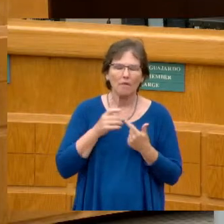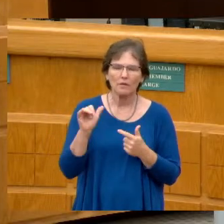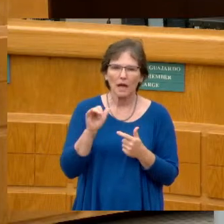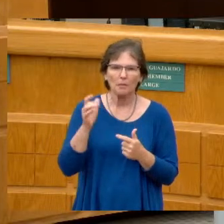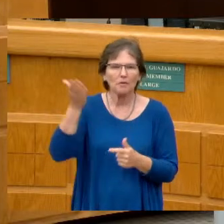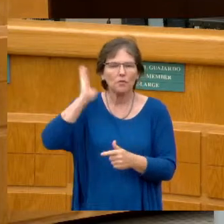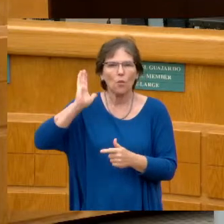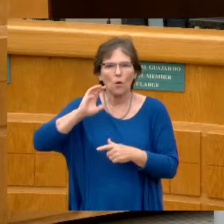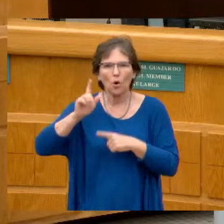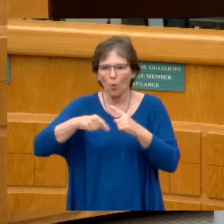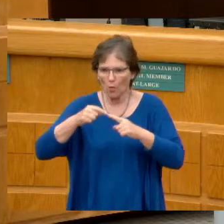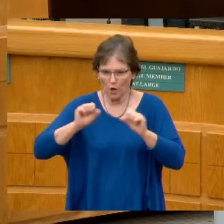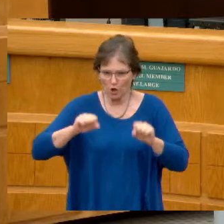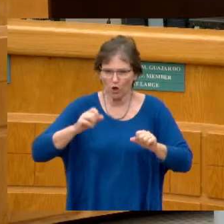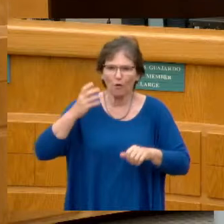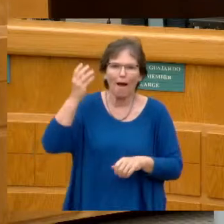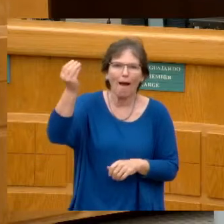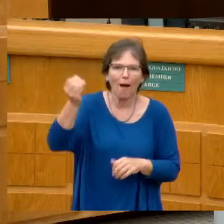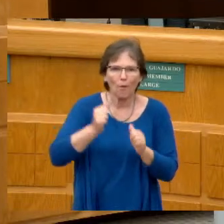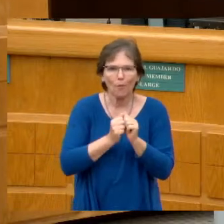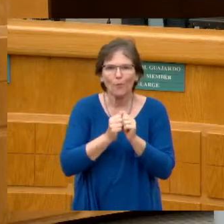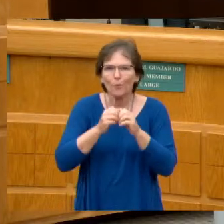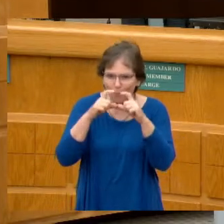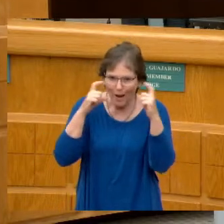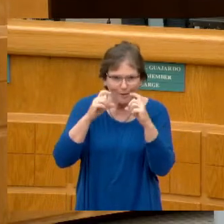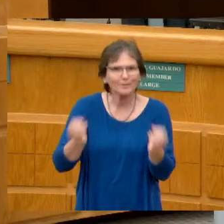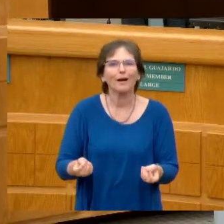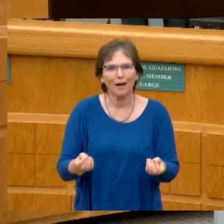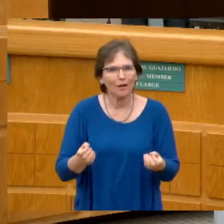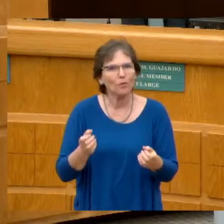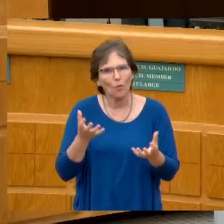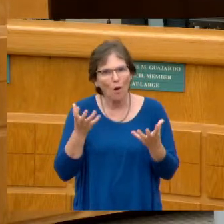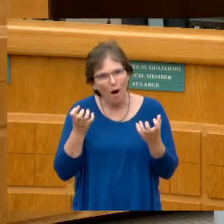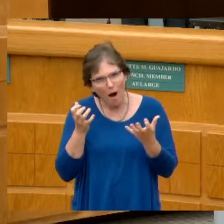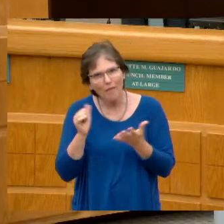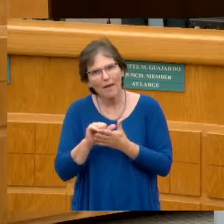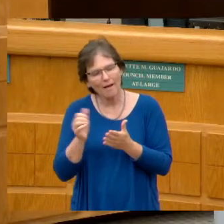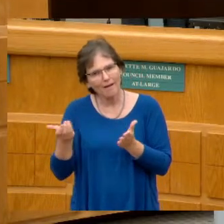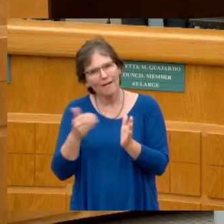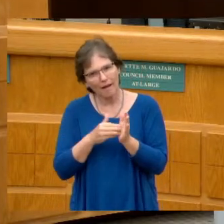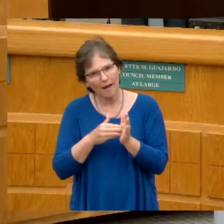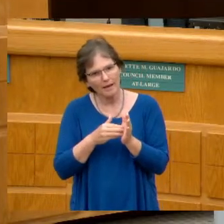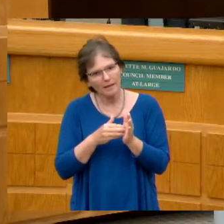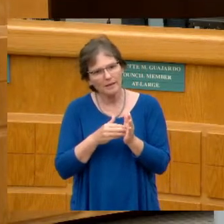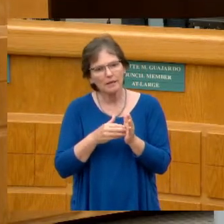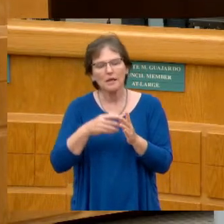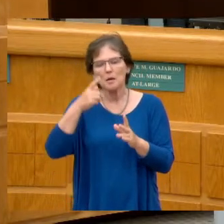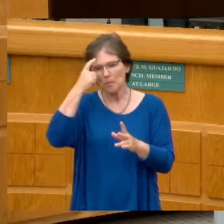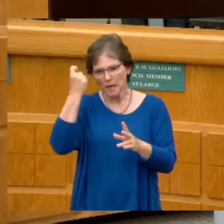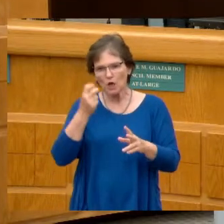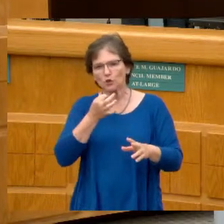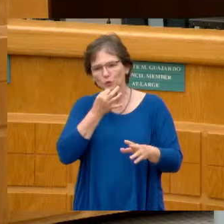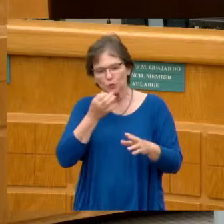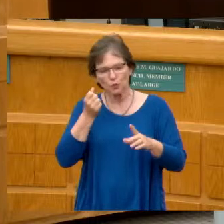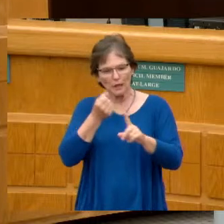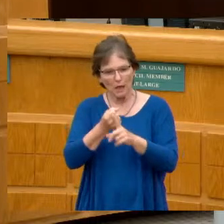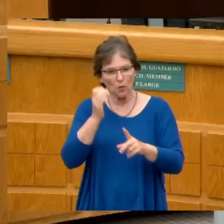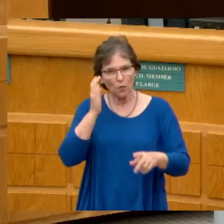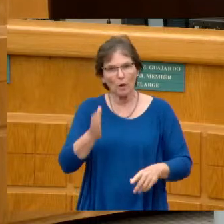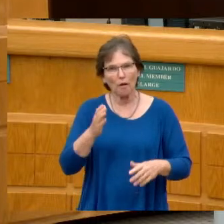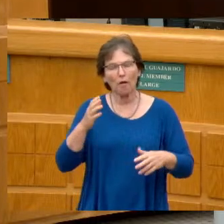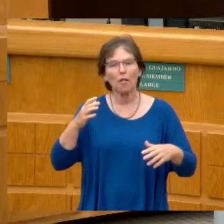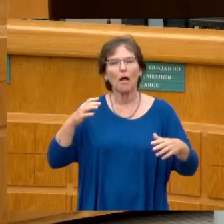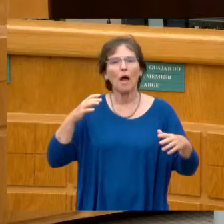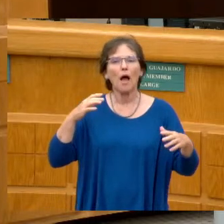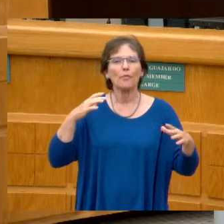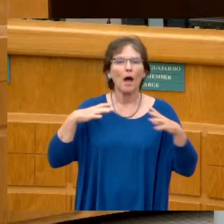COVID-19 has been with us for almost 8 months. It has disrupted our daily lives and routines. It has altered